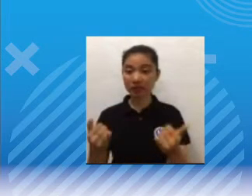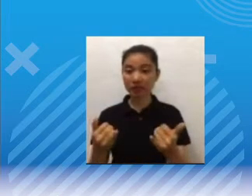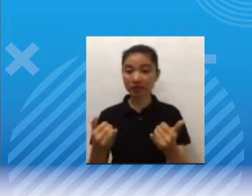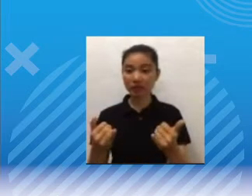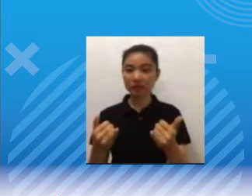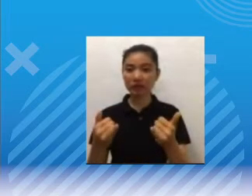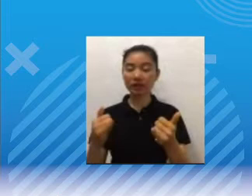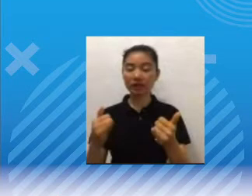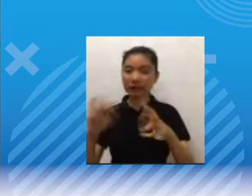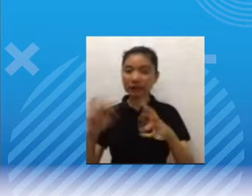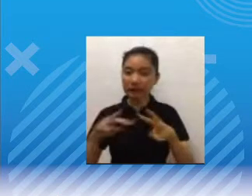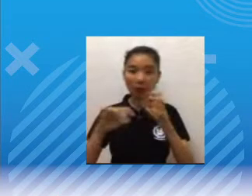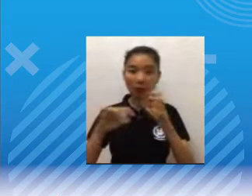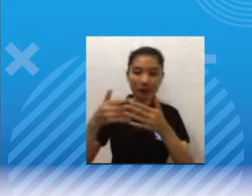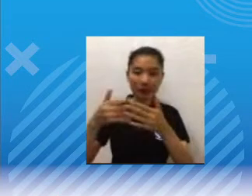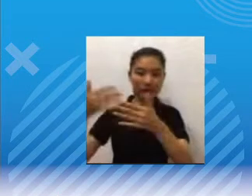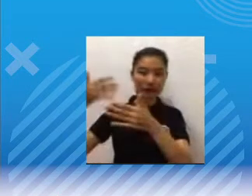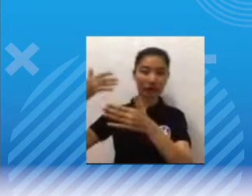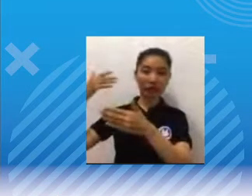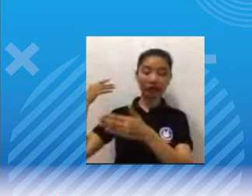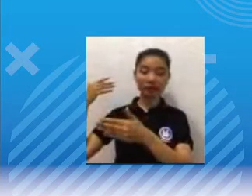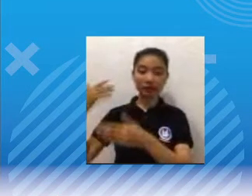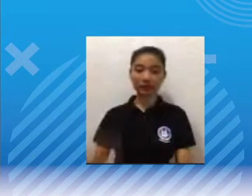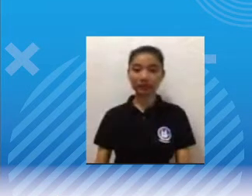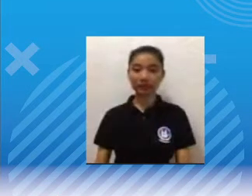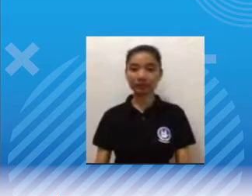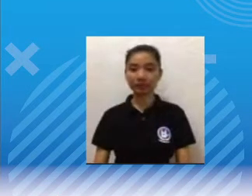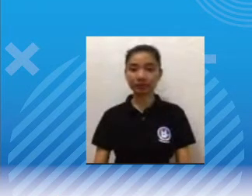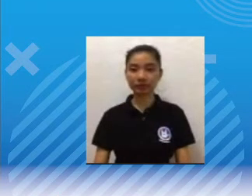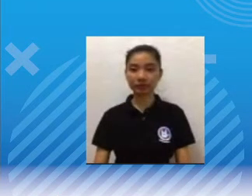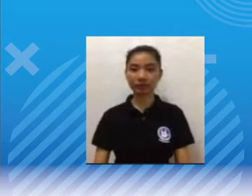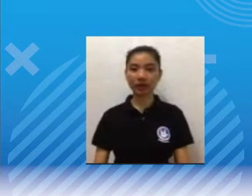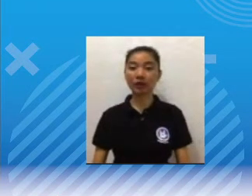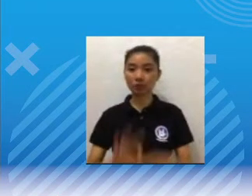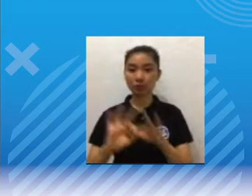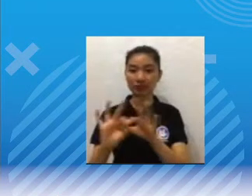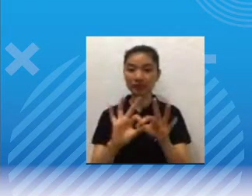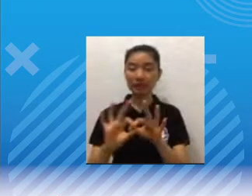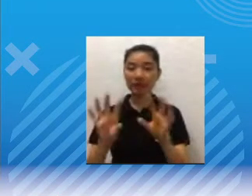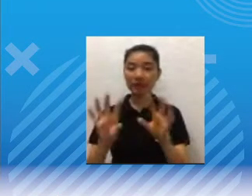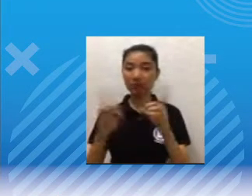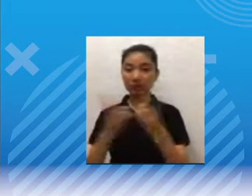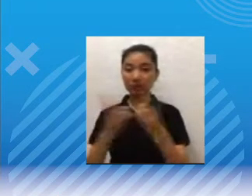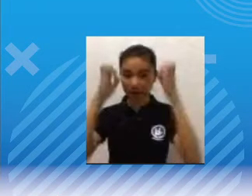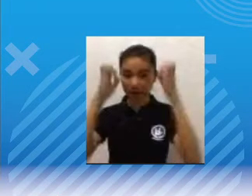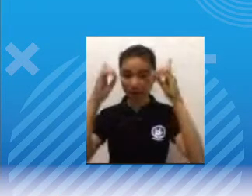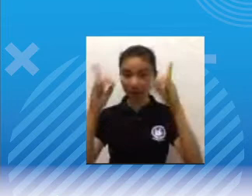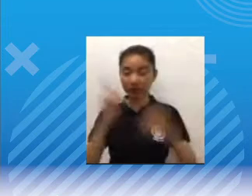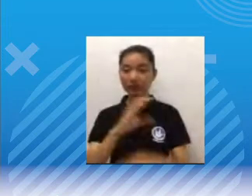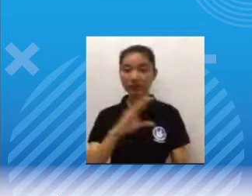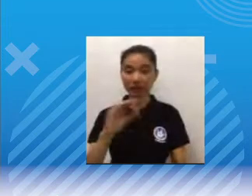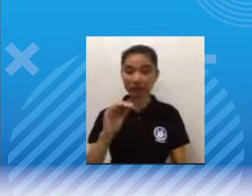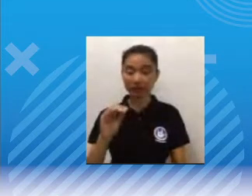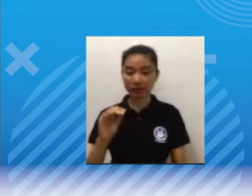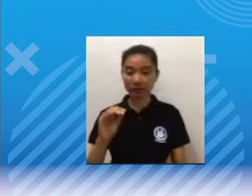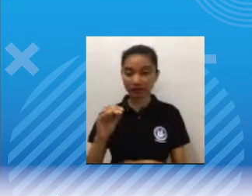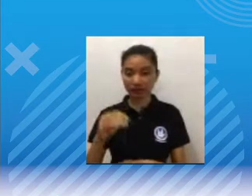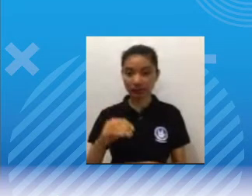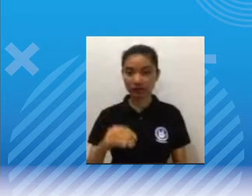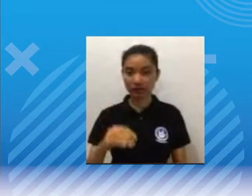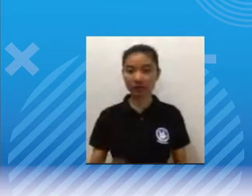a long-time study between DepEd and the Philippine National Research Center for Teacher